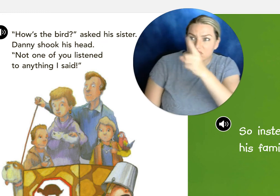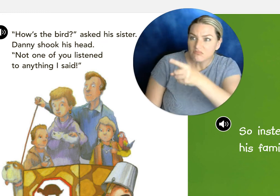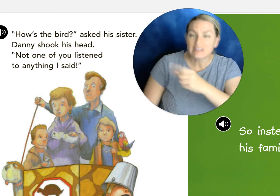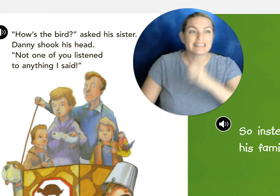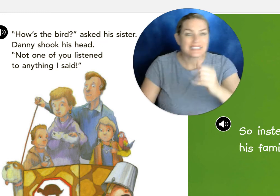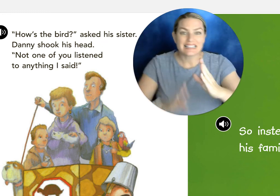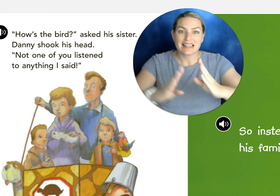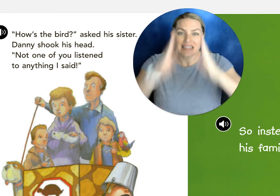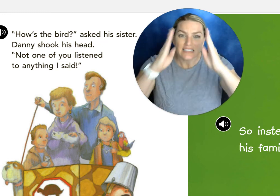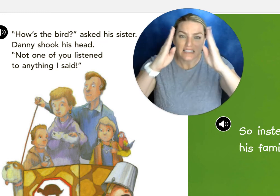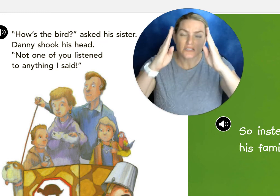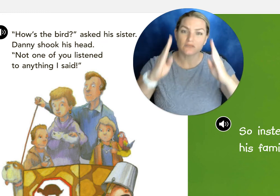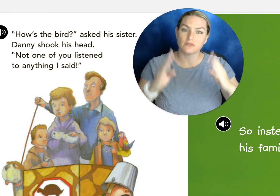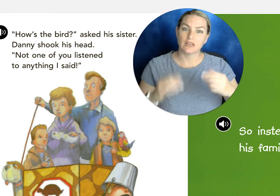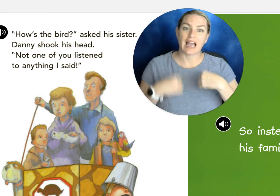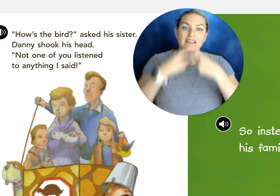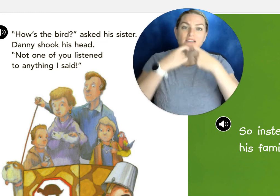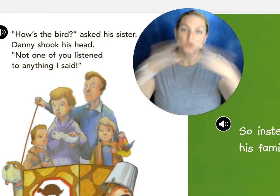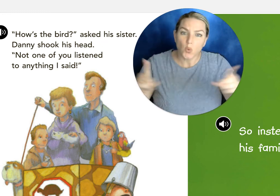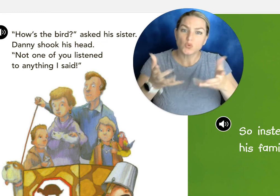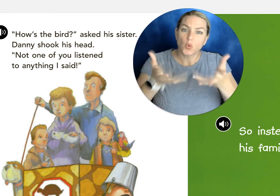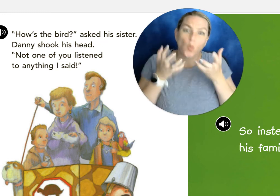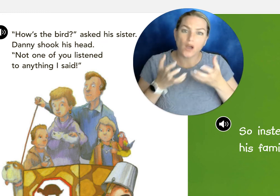I said.